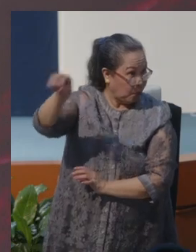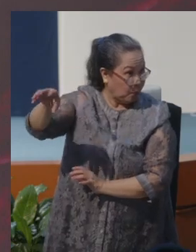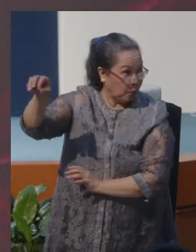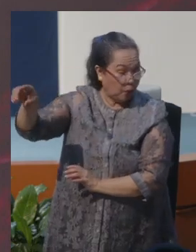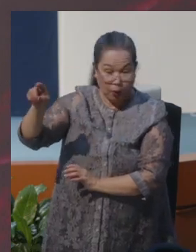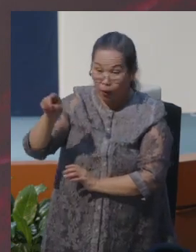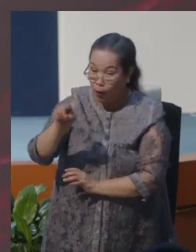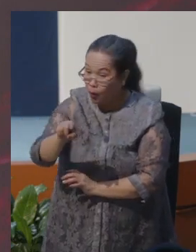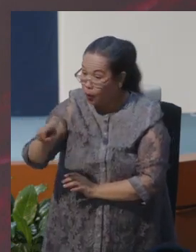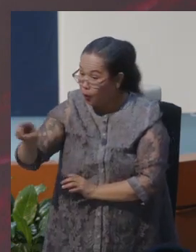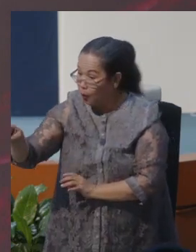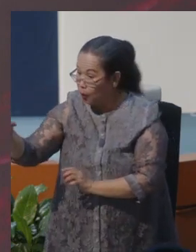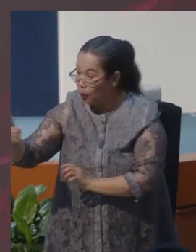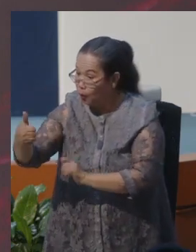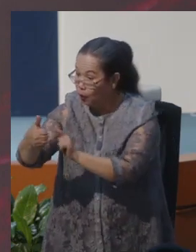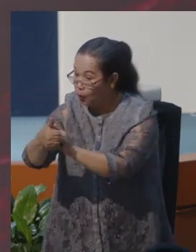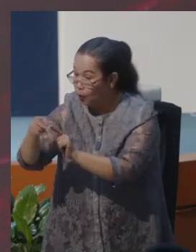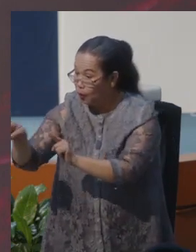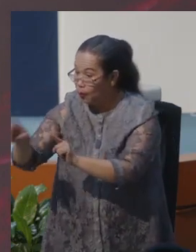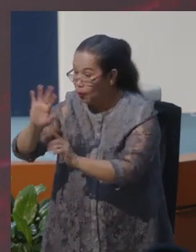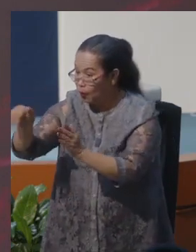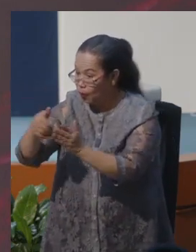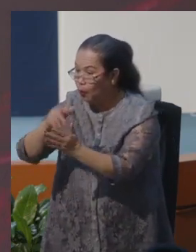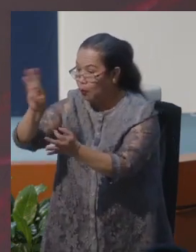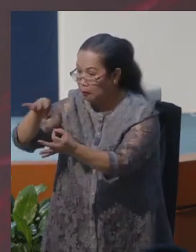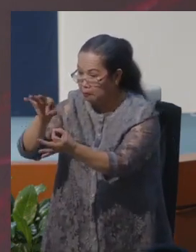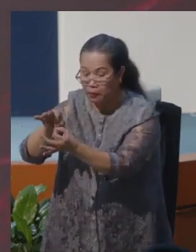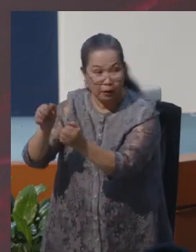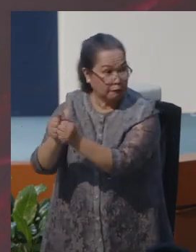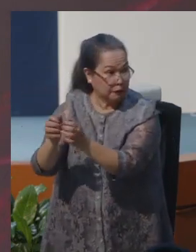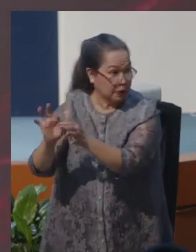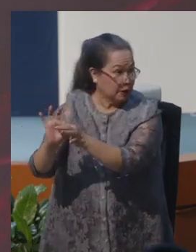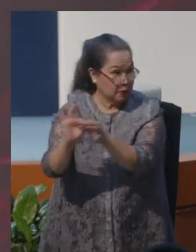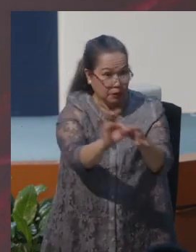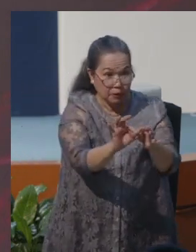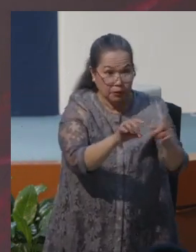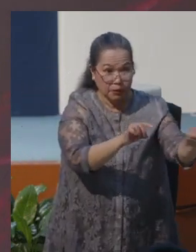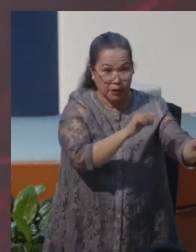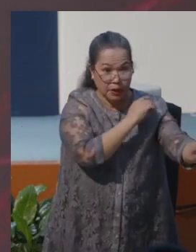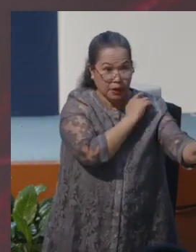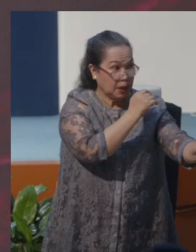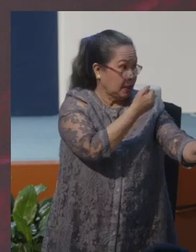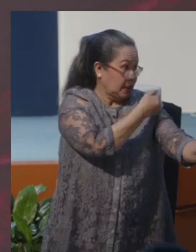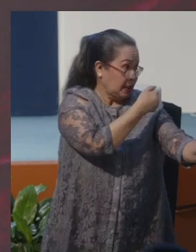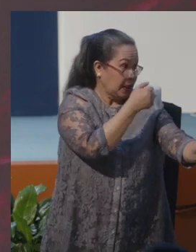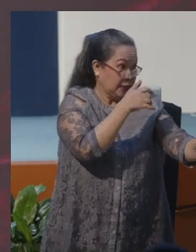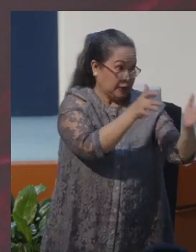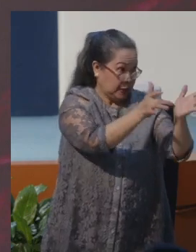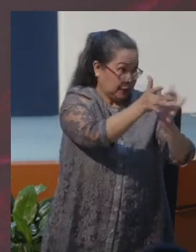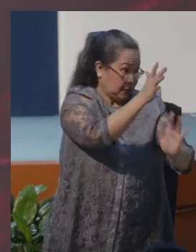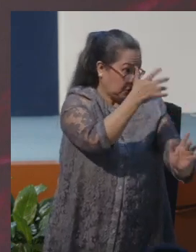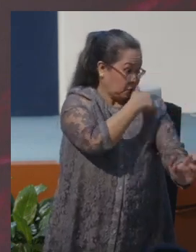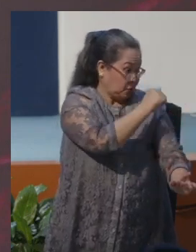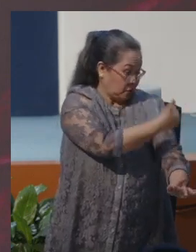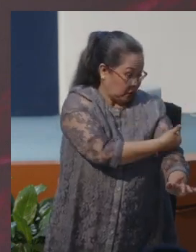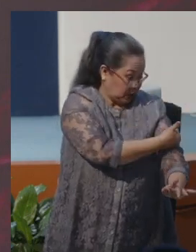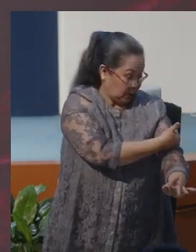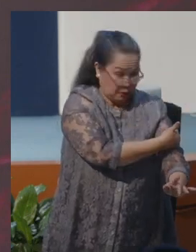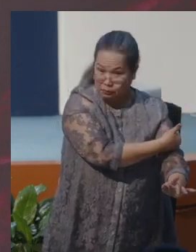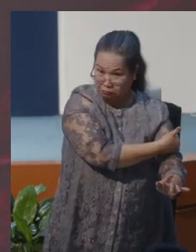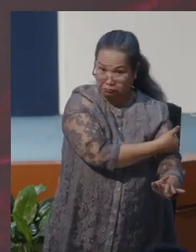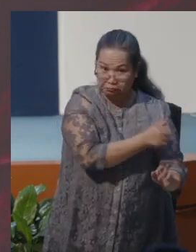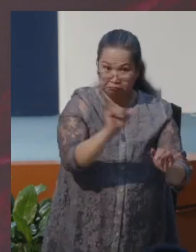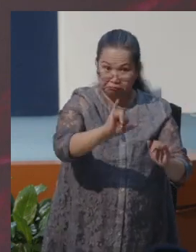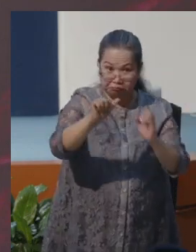what they taught carried with it the full weight of Jesus' authority. Ganyan po ang isang ambassador. Para